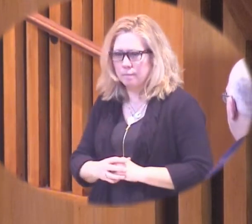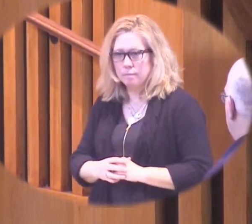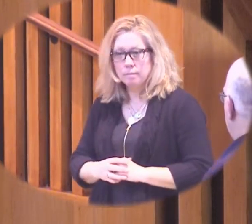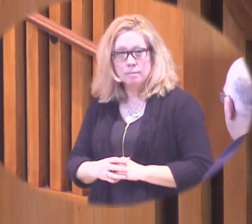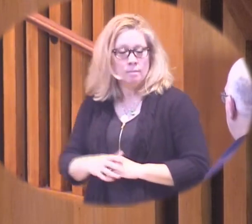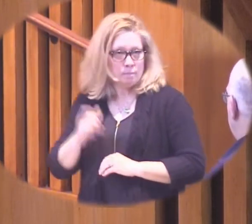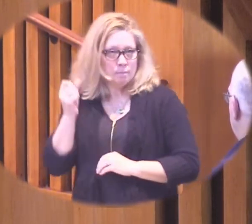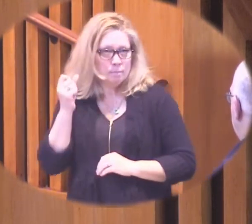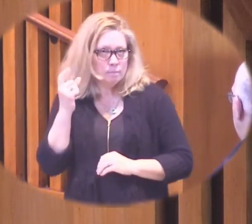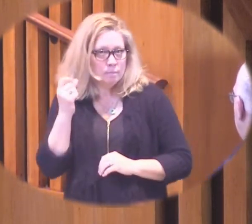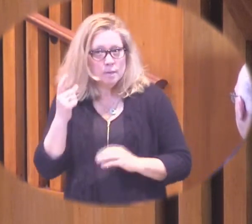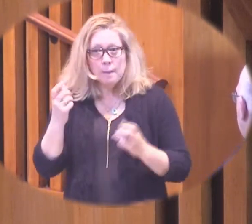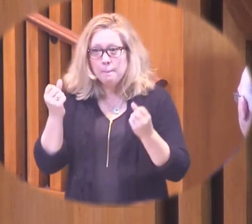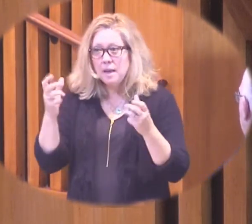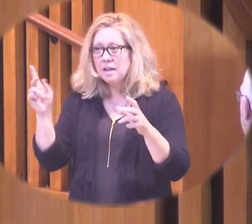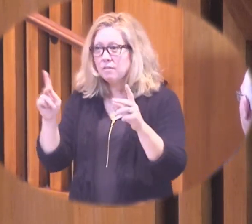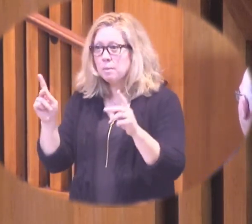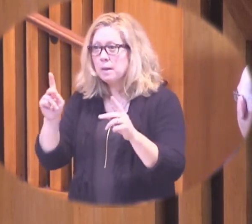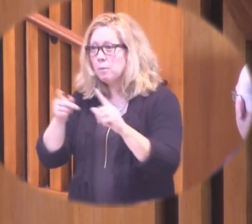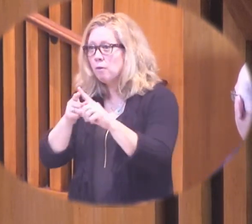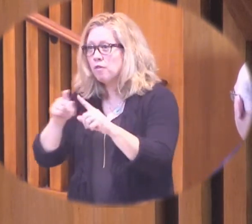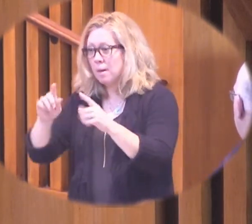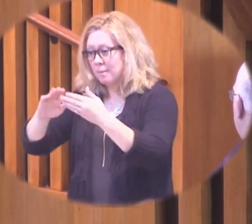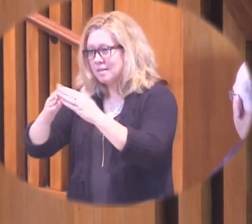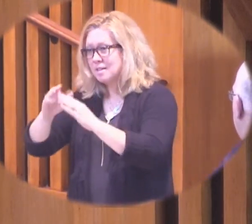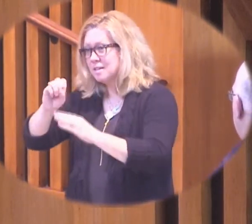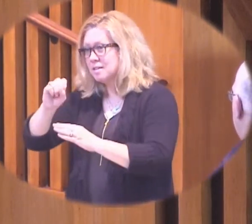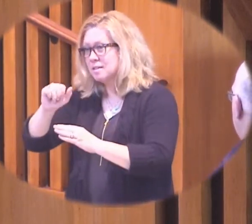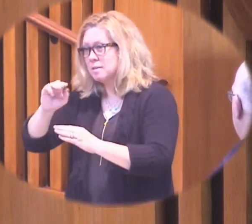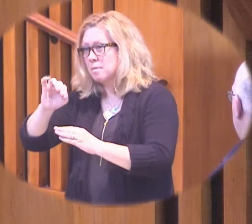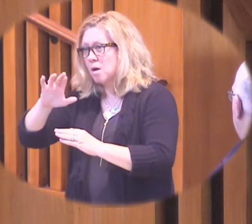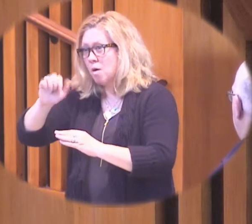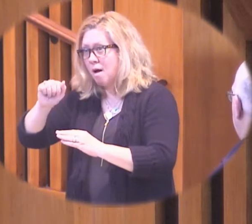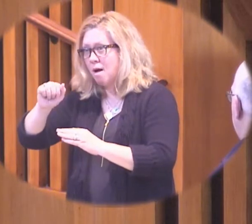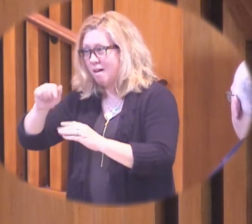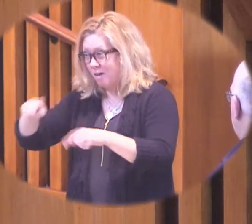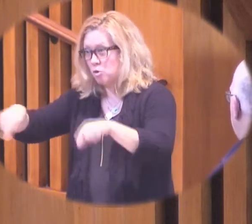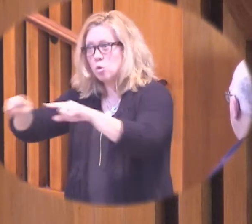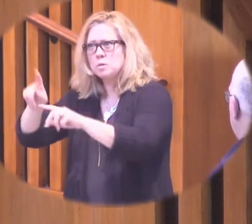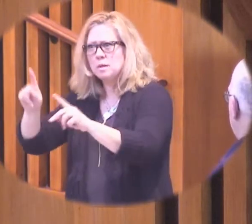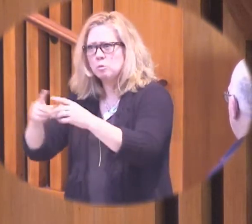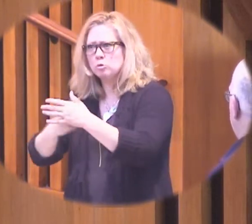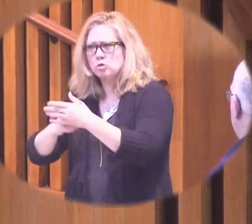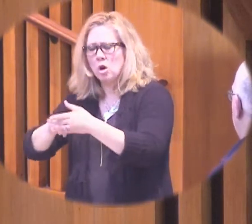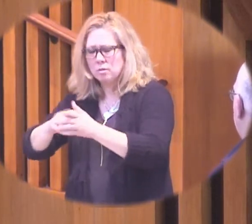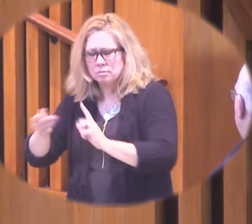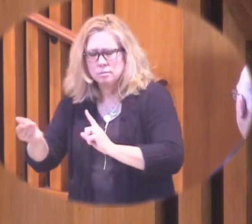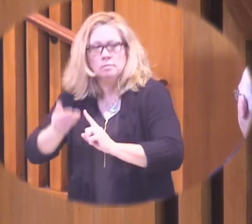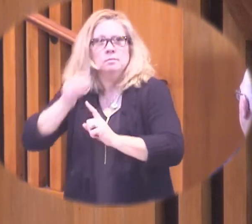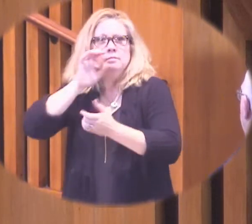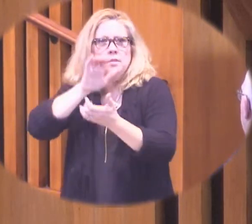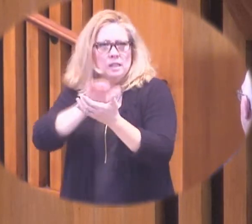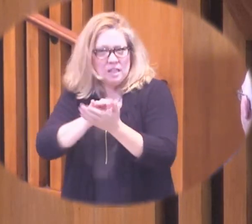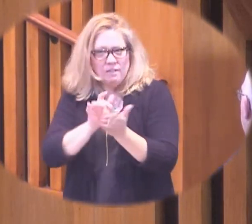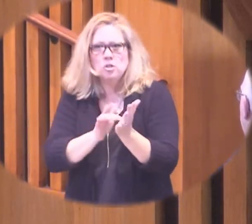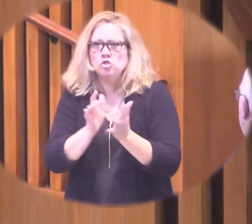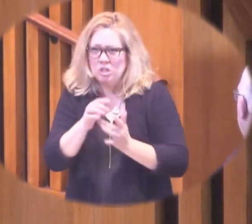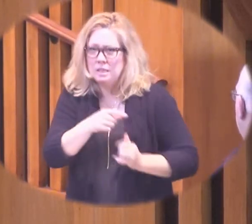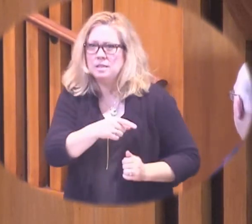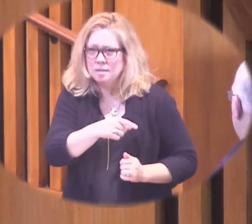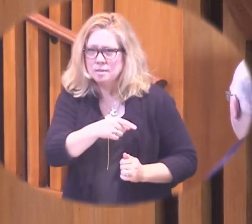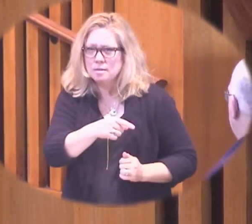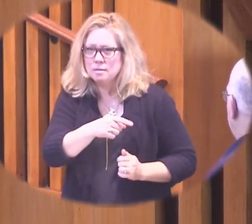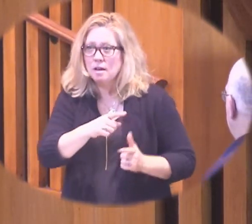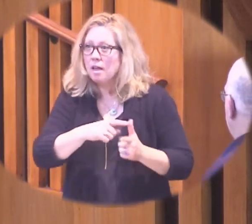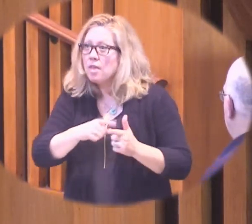Now many of the Samaritans of that town began to believe in him. And when the Samaritans came